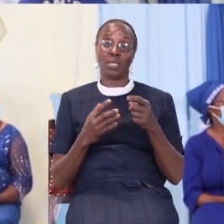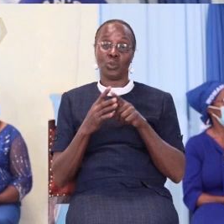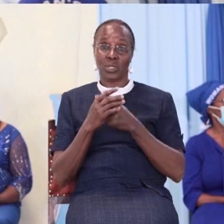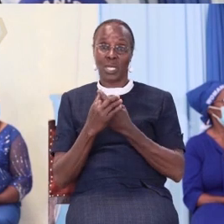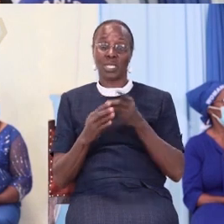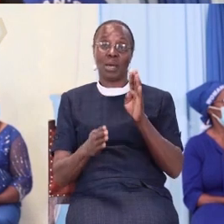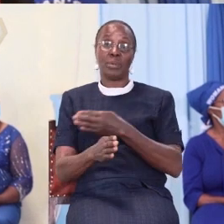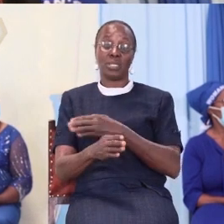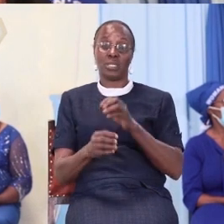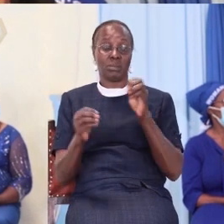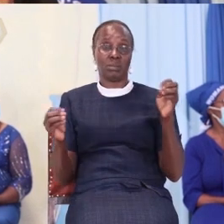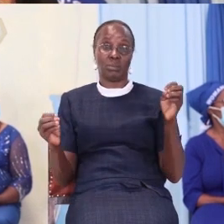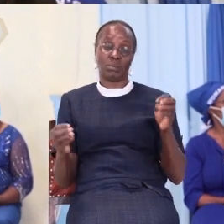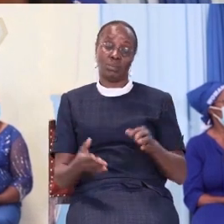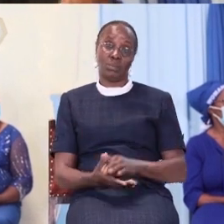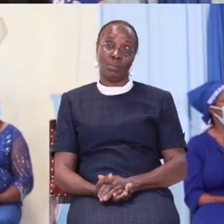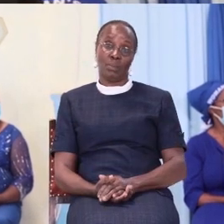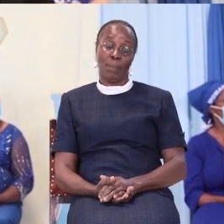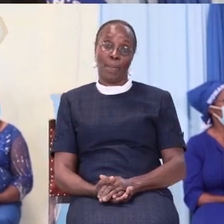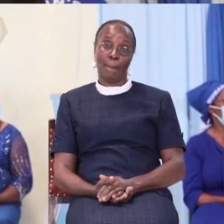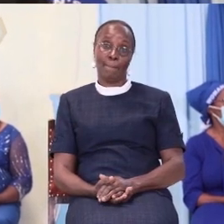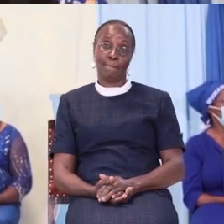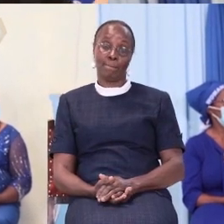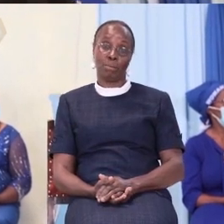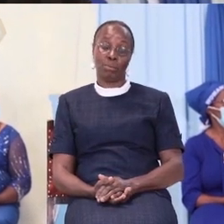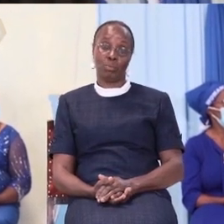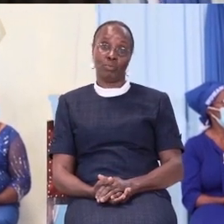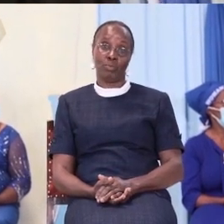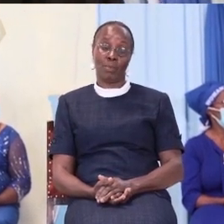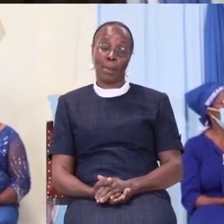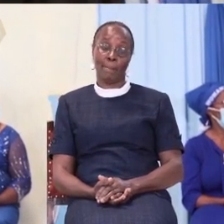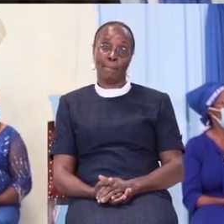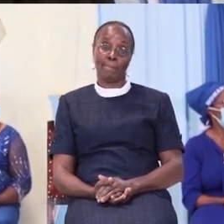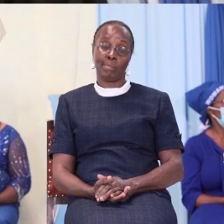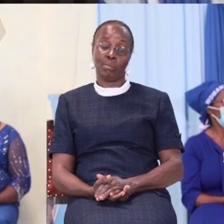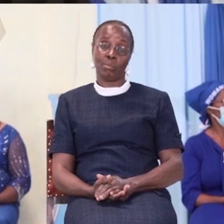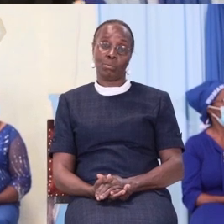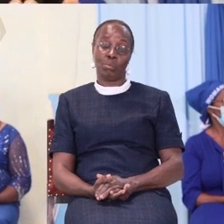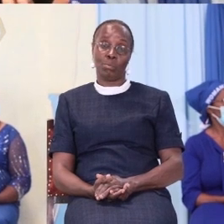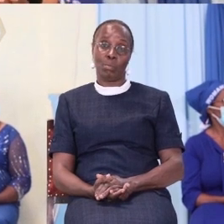a turmoil. Your marriage is just about to break.